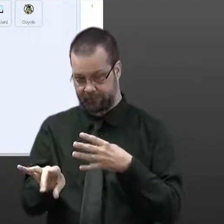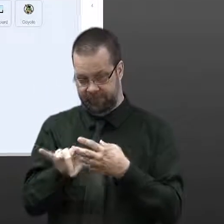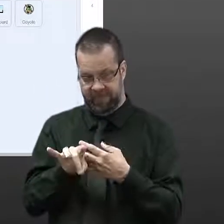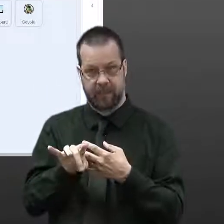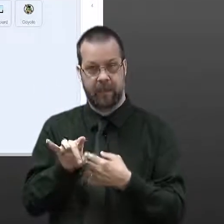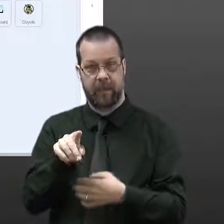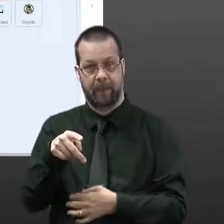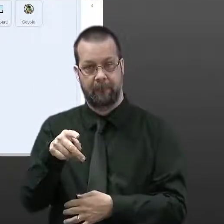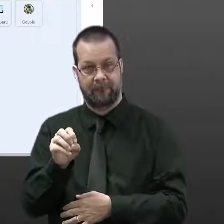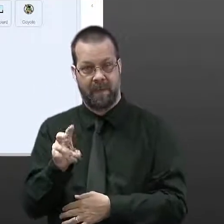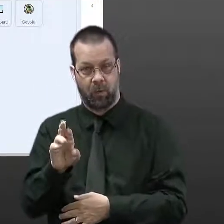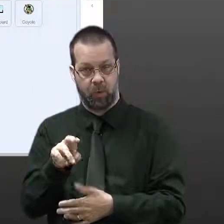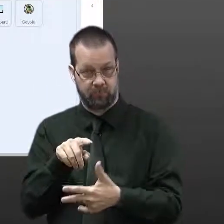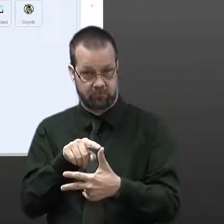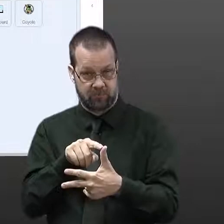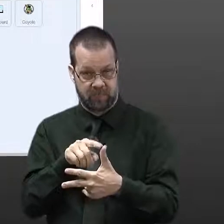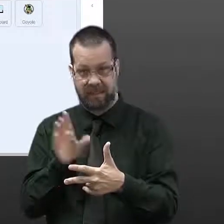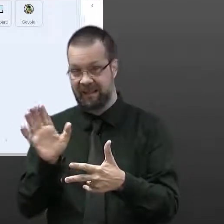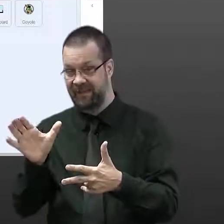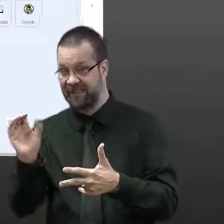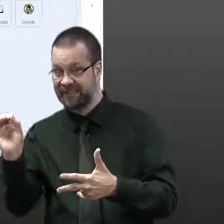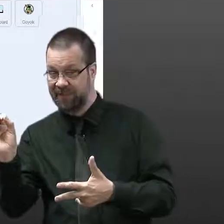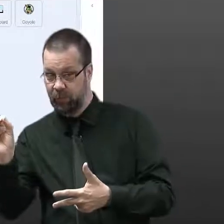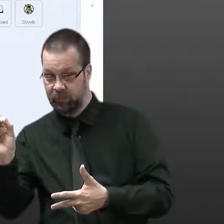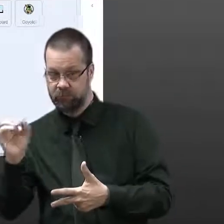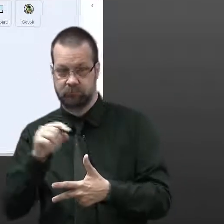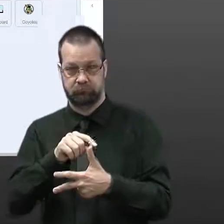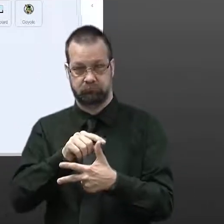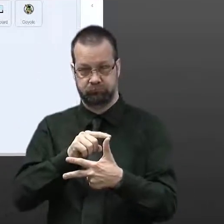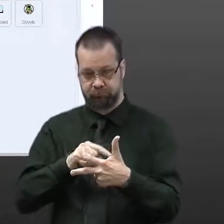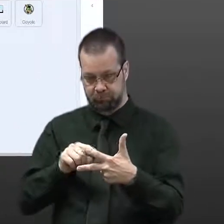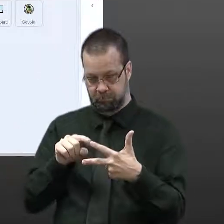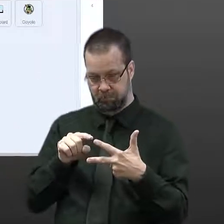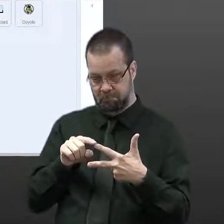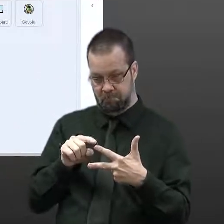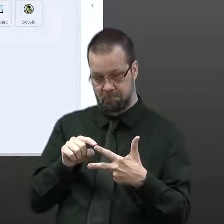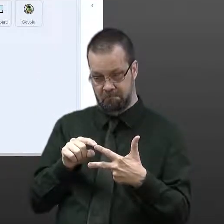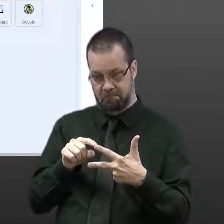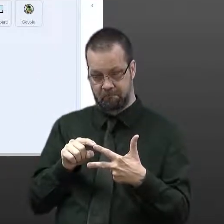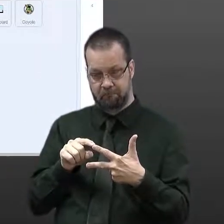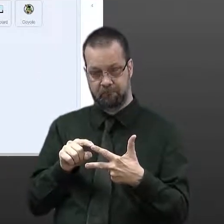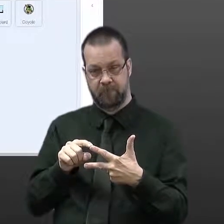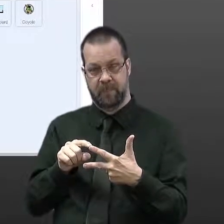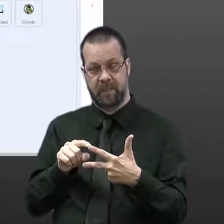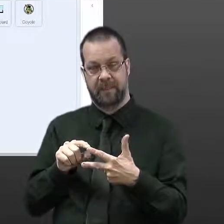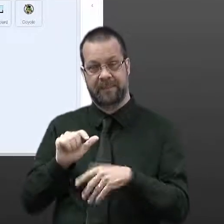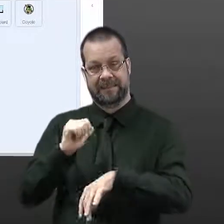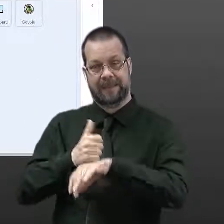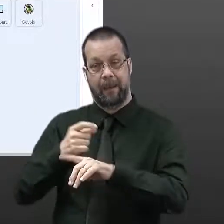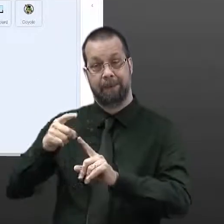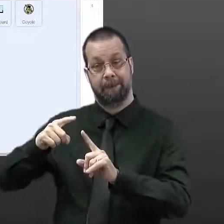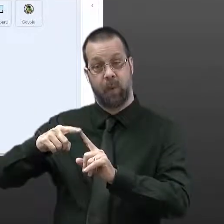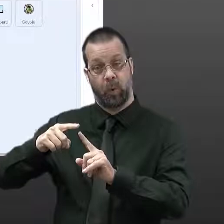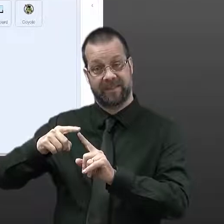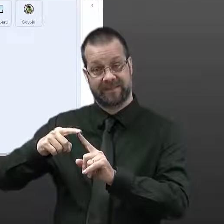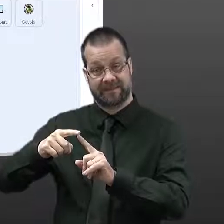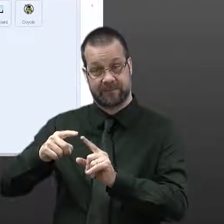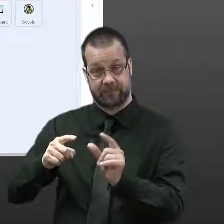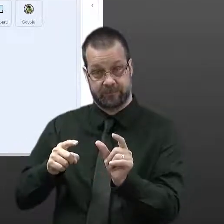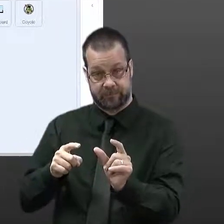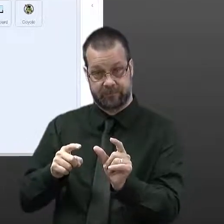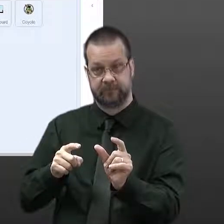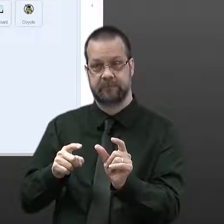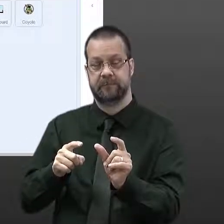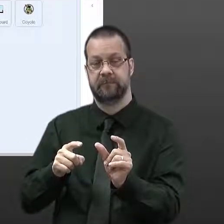So use the drop down to select power, and we're going to leave that at 0. Then we are going to